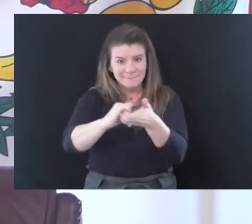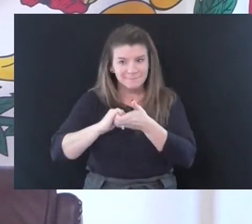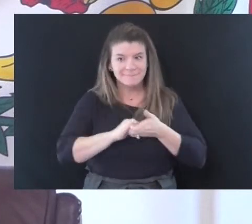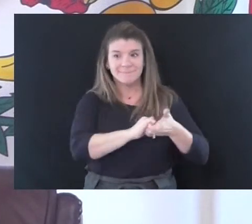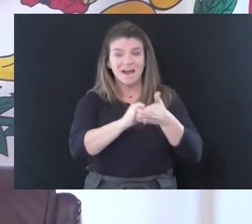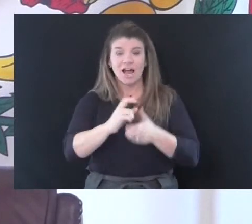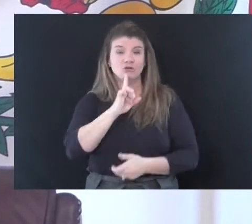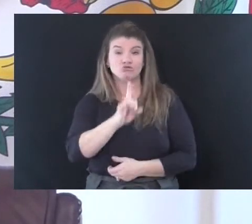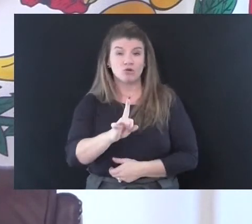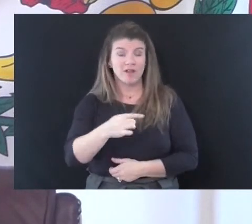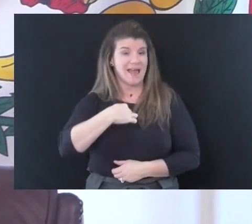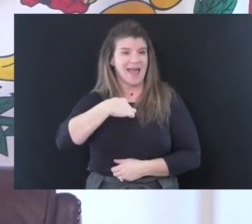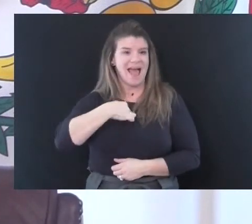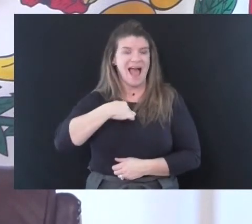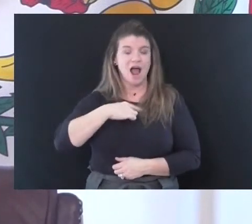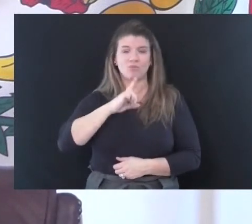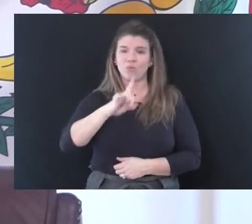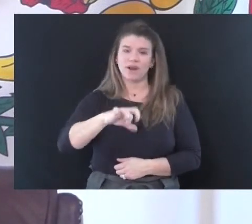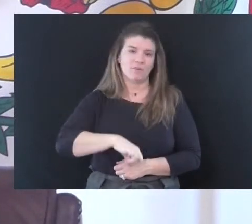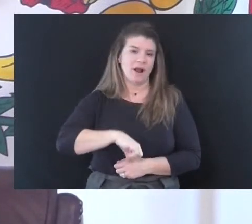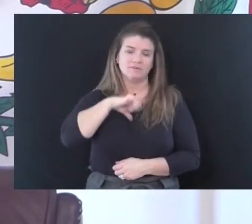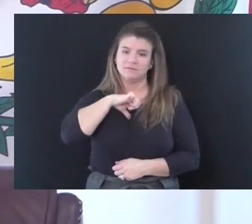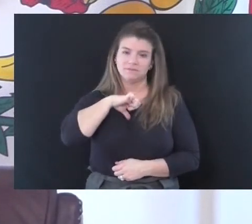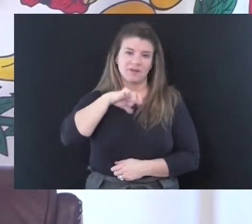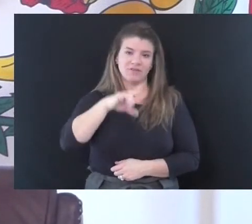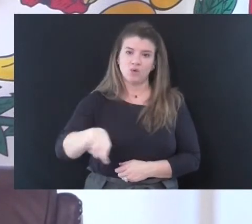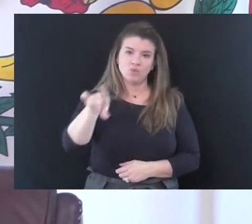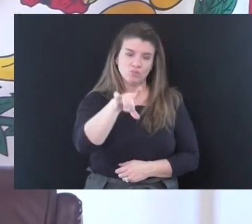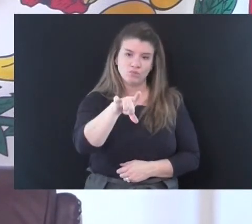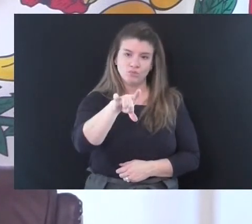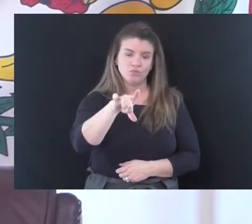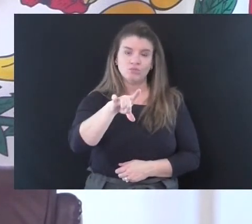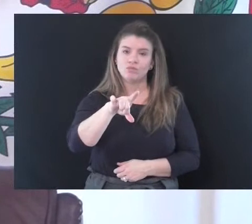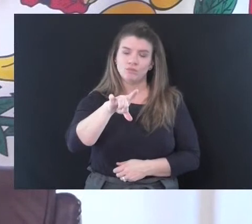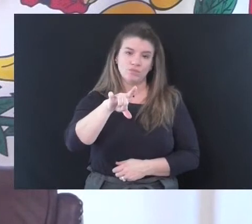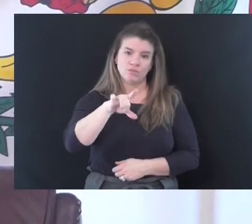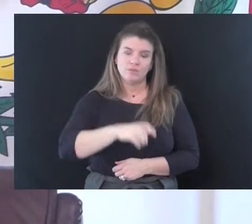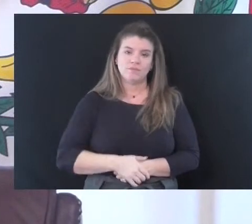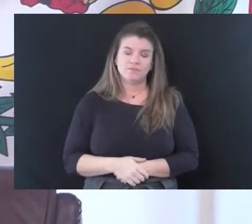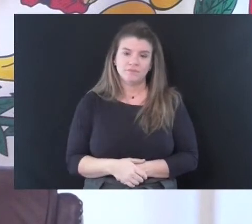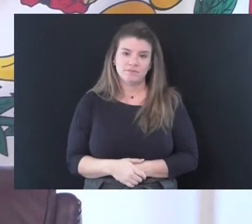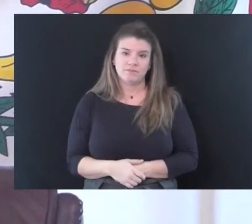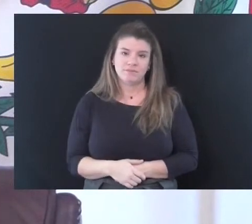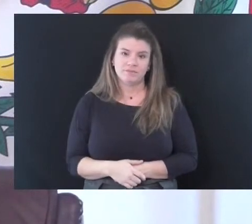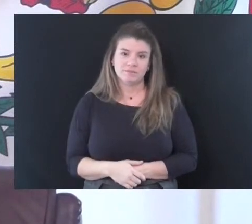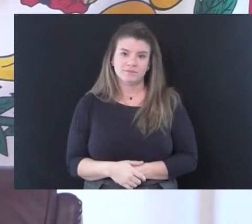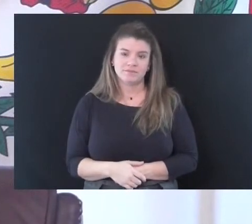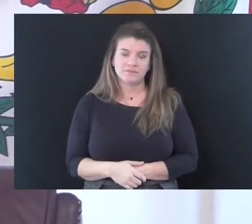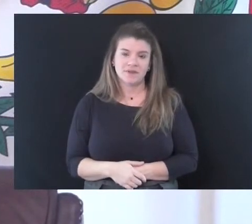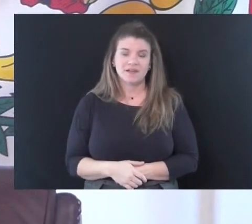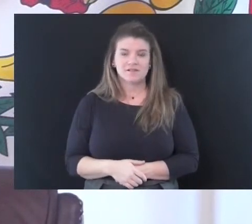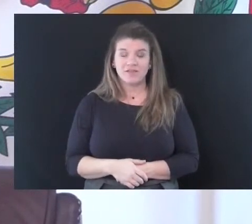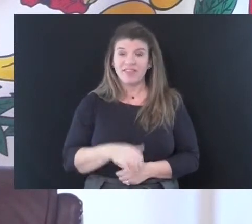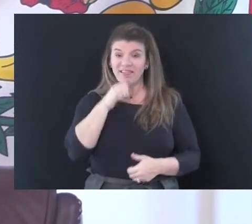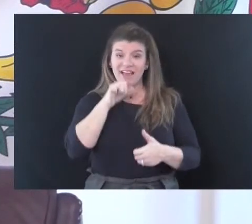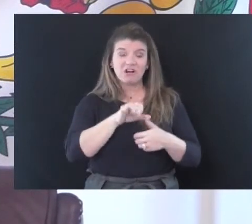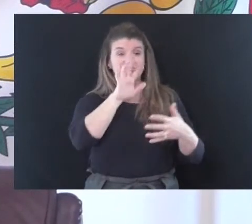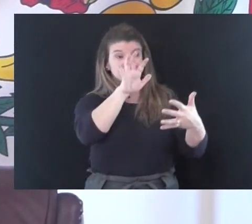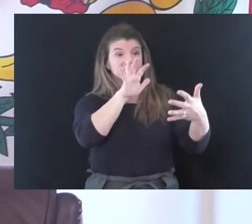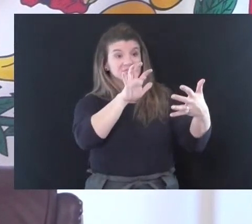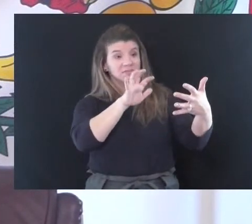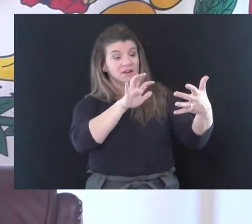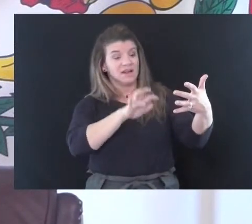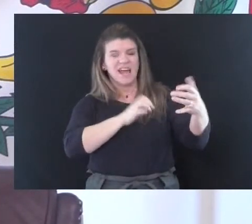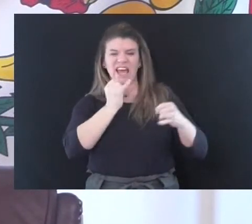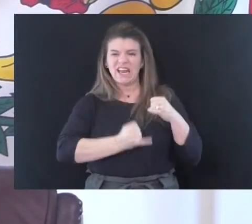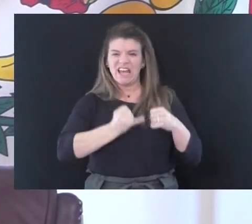I could never be any more proud of you. You know, and so it goes on to end up by